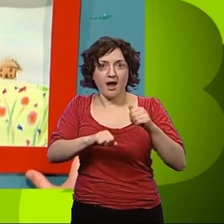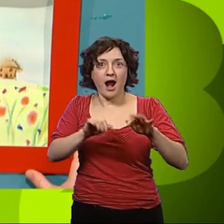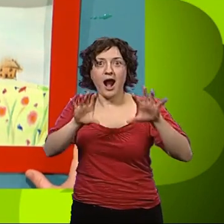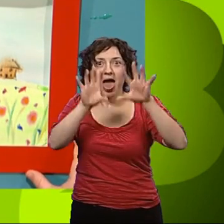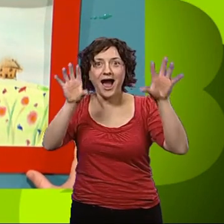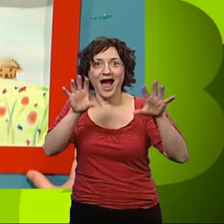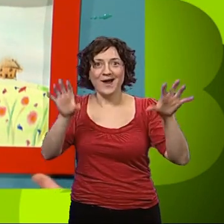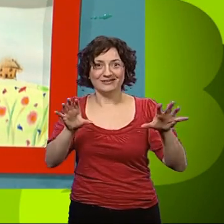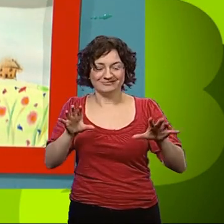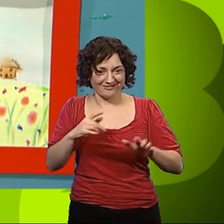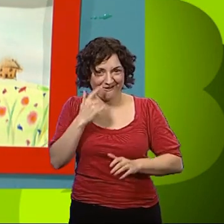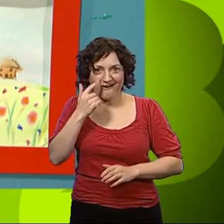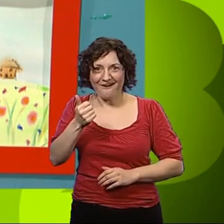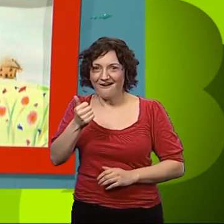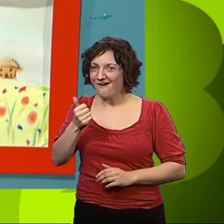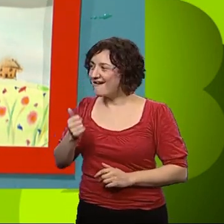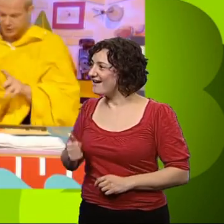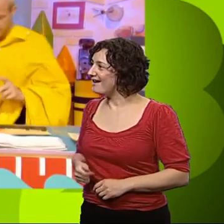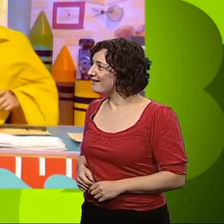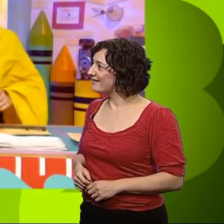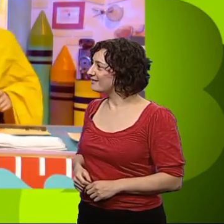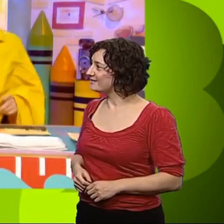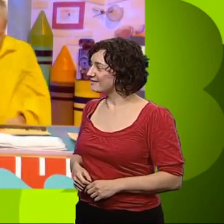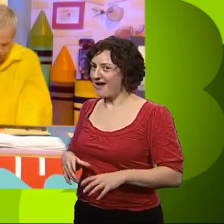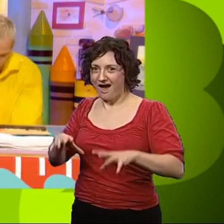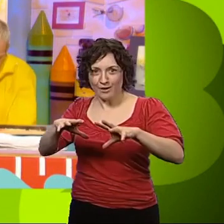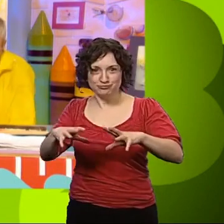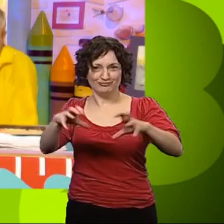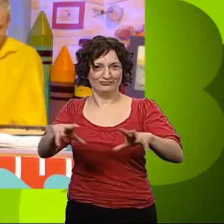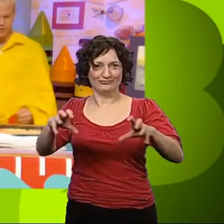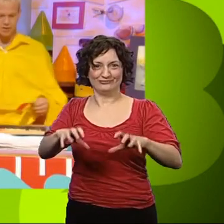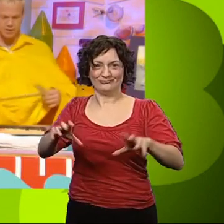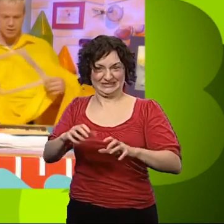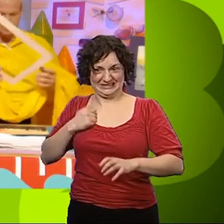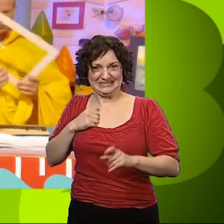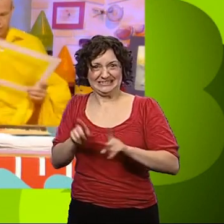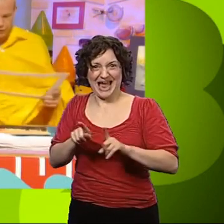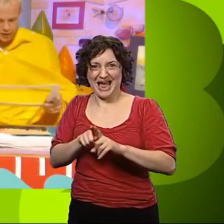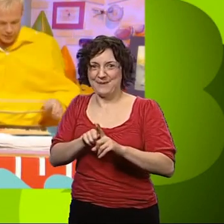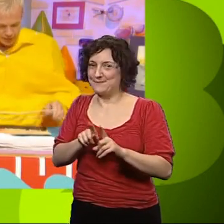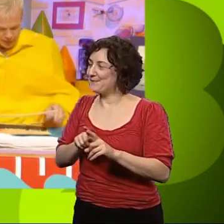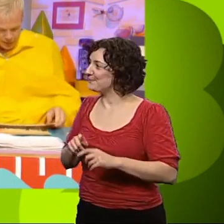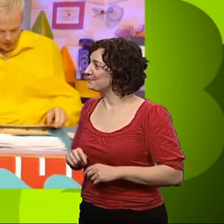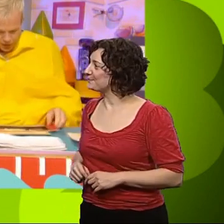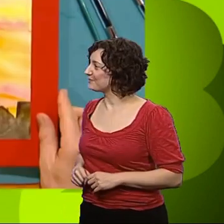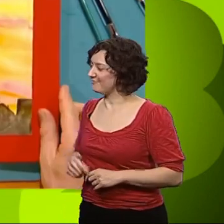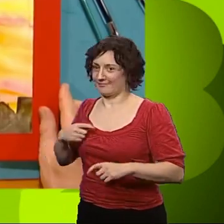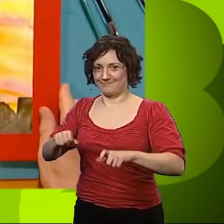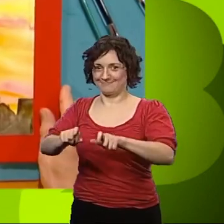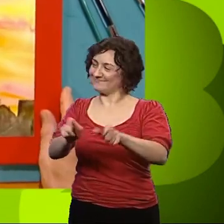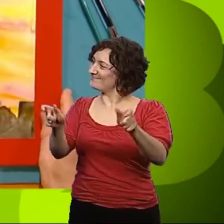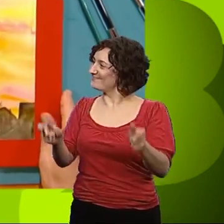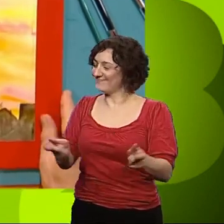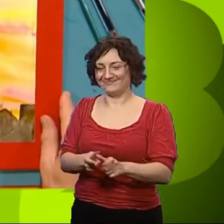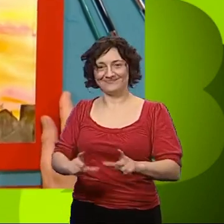worked well, hasn't it? Fluffy clouds. Well, mine's done now as well. So we just finish that off. Of course, with the frame. Oh, look